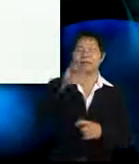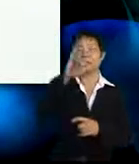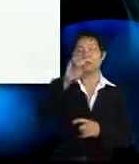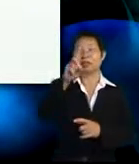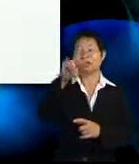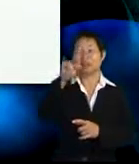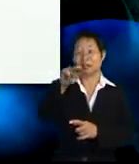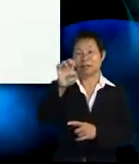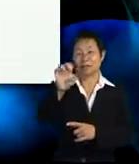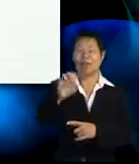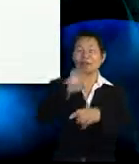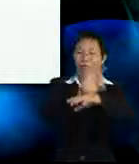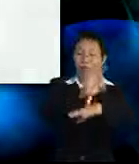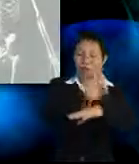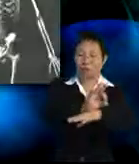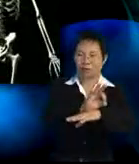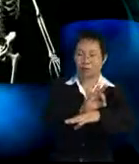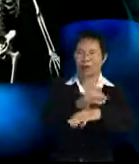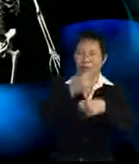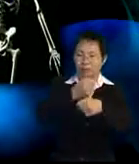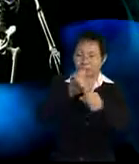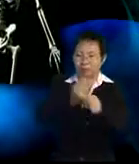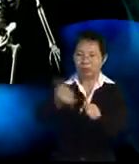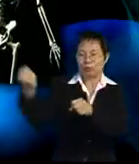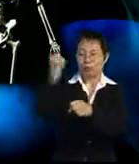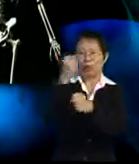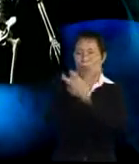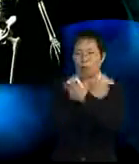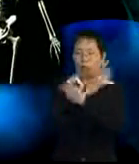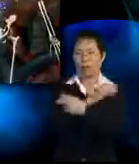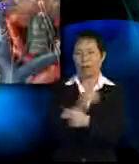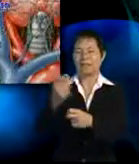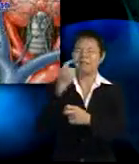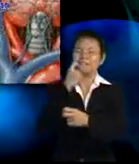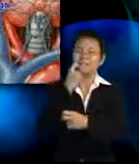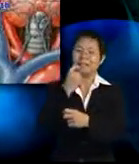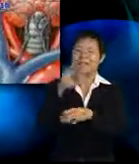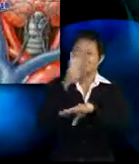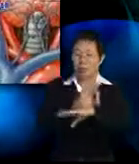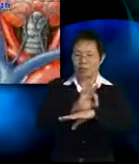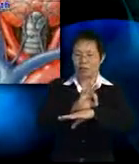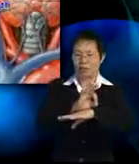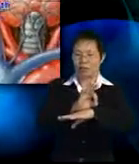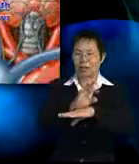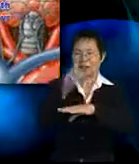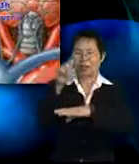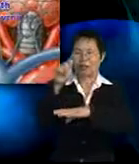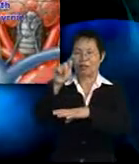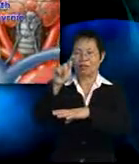Iodine, function, formation of strong bones and teeth, functioning of thyroid